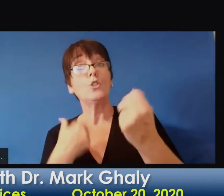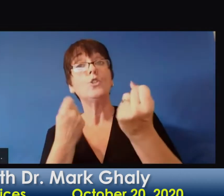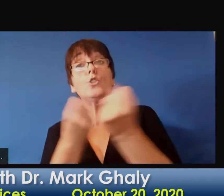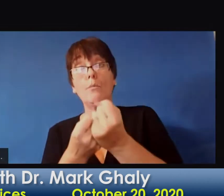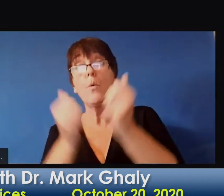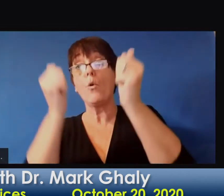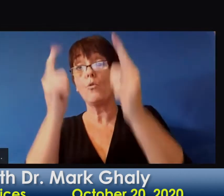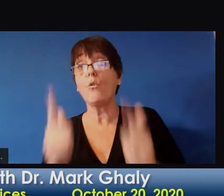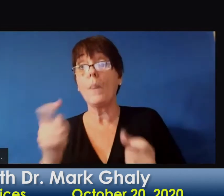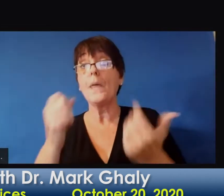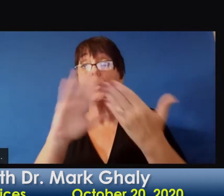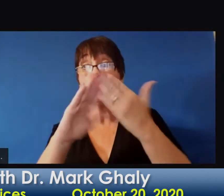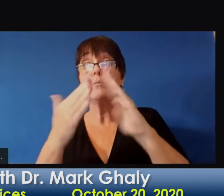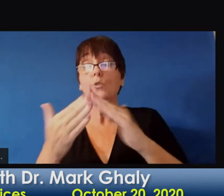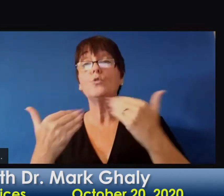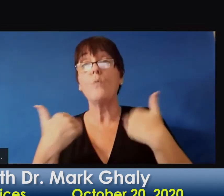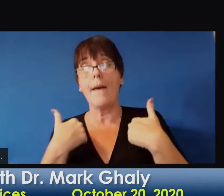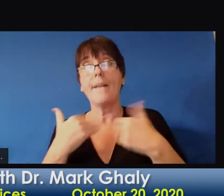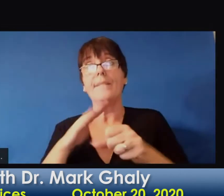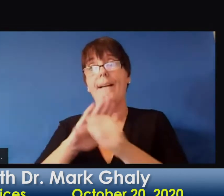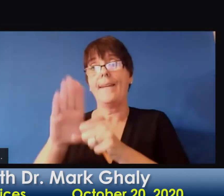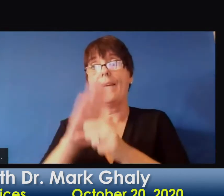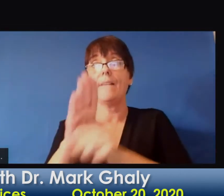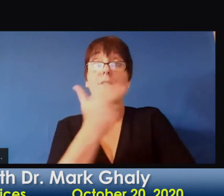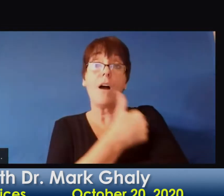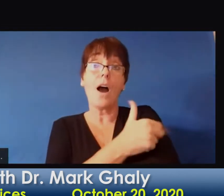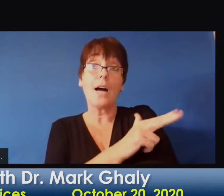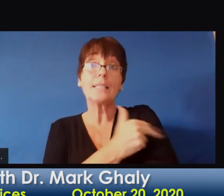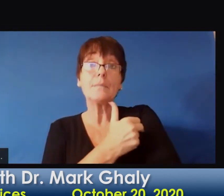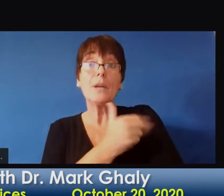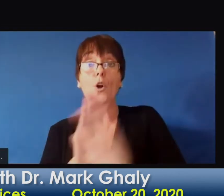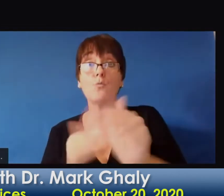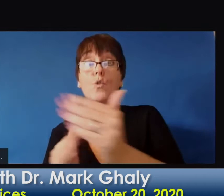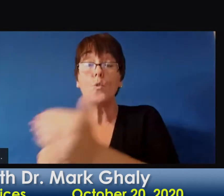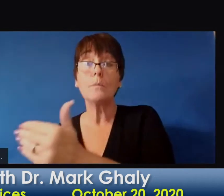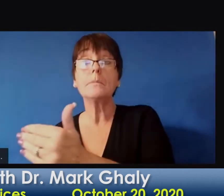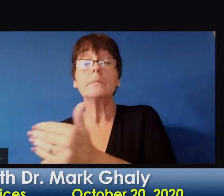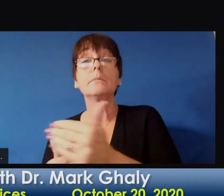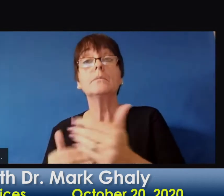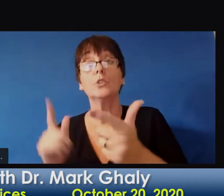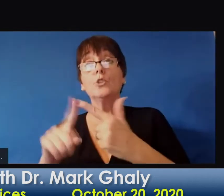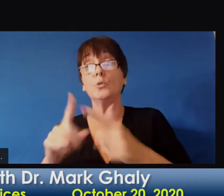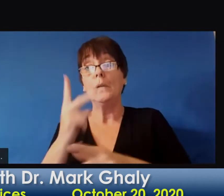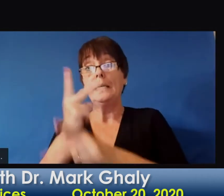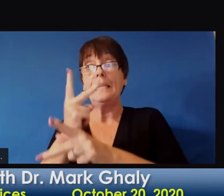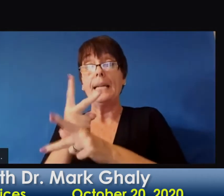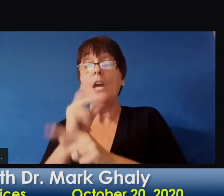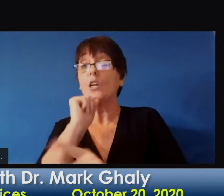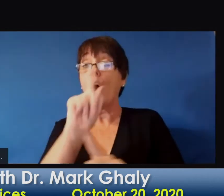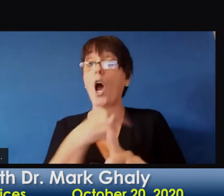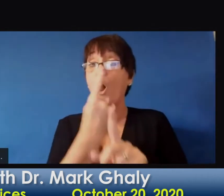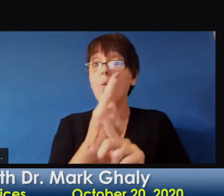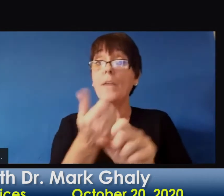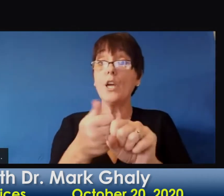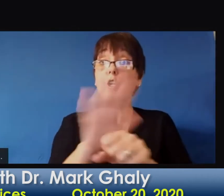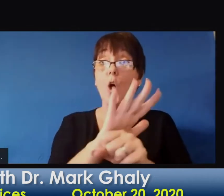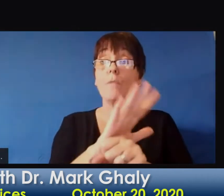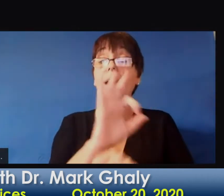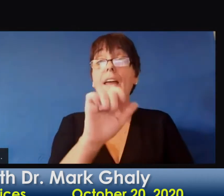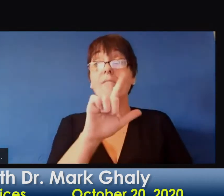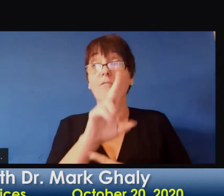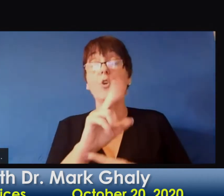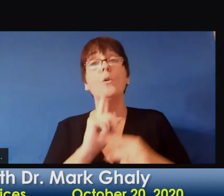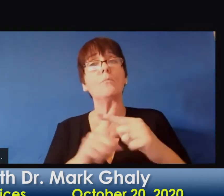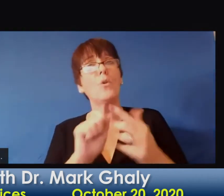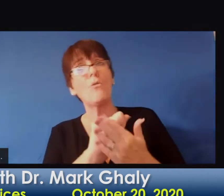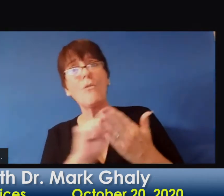of the communities to have enough hospital capacity to take care of not only COVID patients and flu patients, but